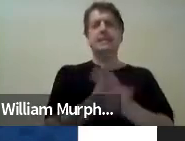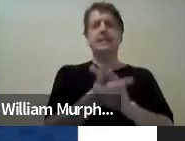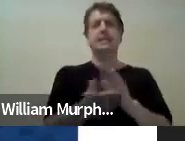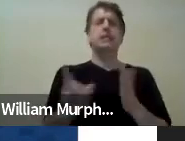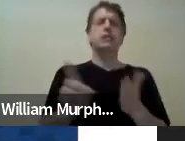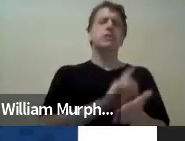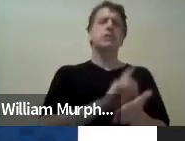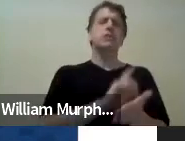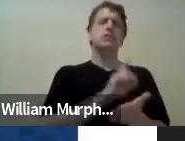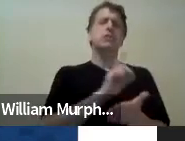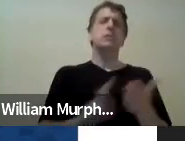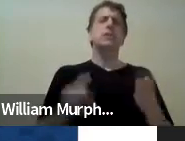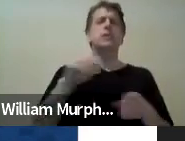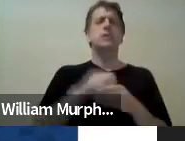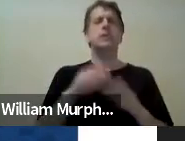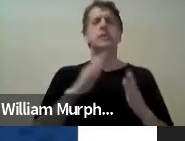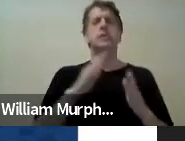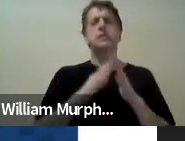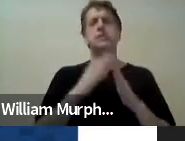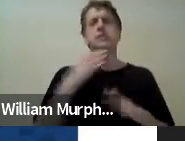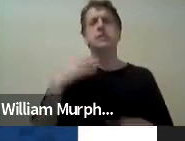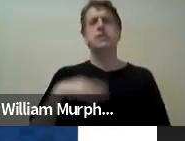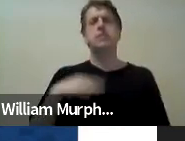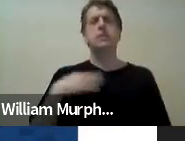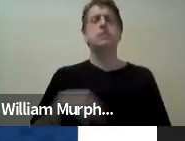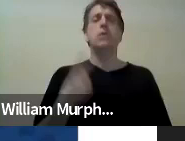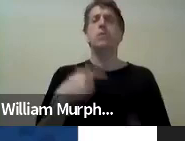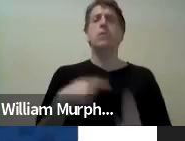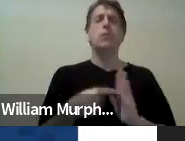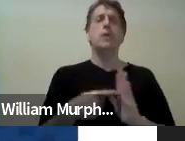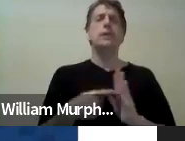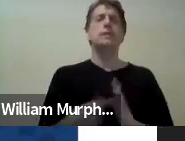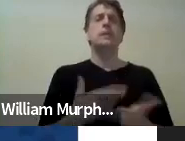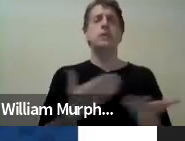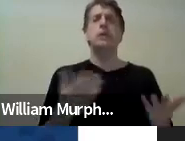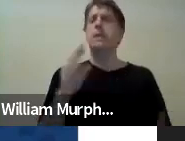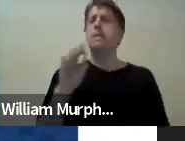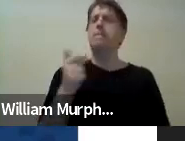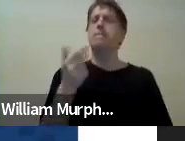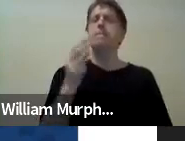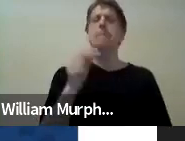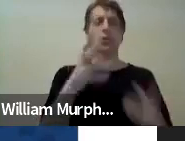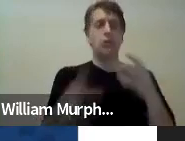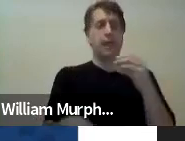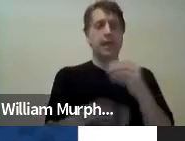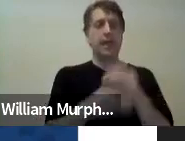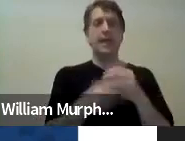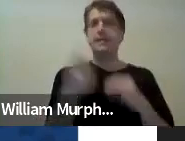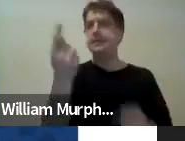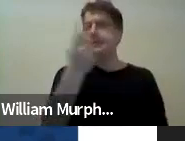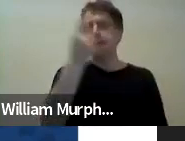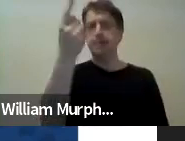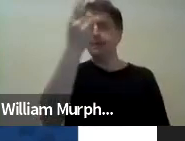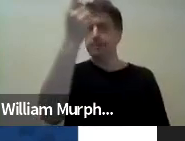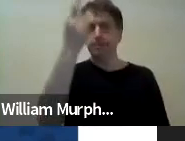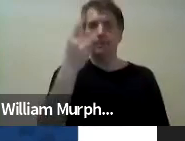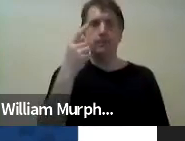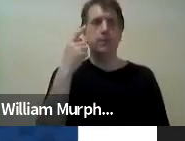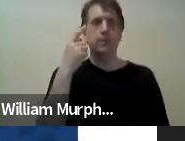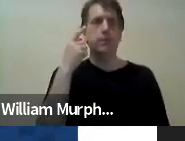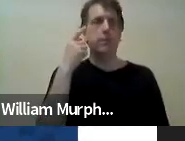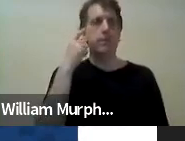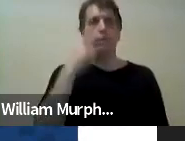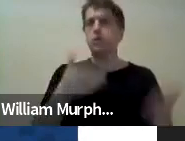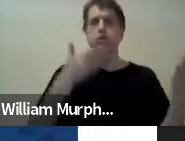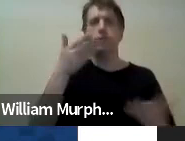Pittsburgh. I have this example here. I don't know if Megan, you wanted to add anything on the idea of survivors of domestic violence.